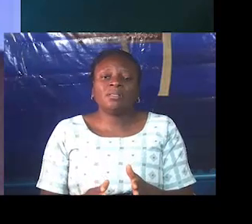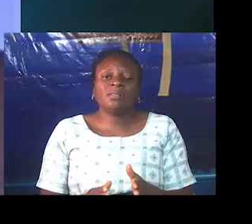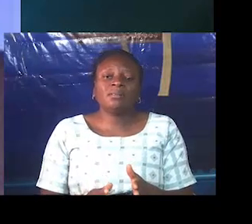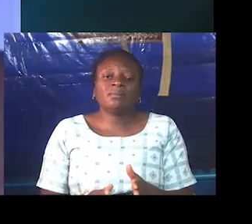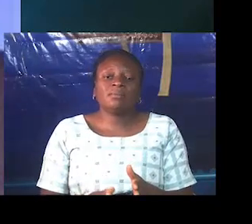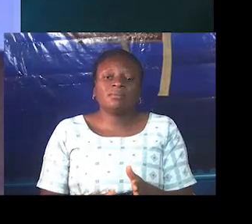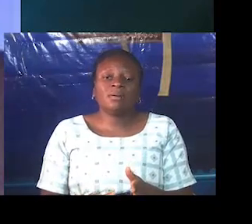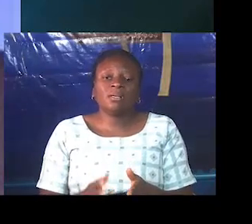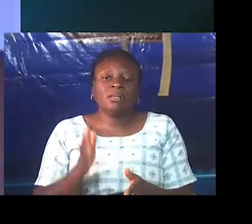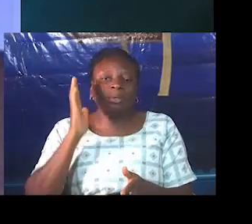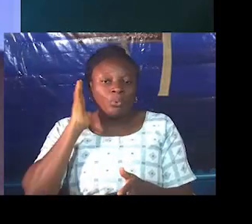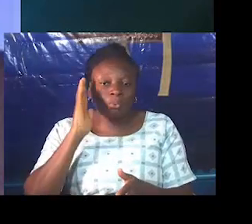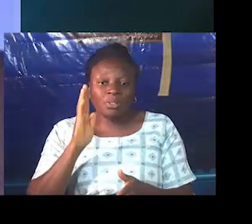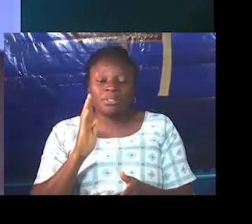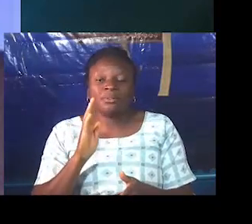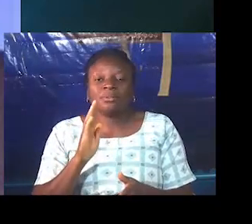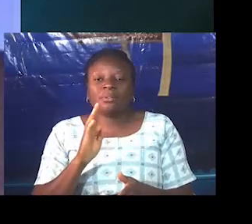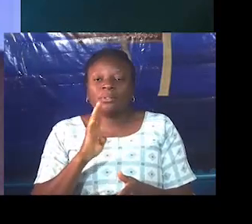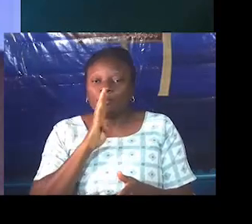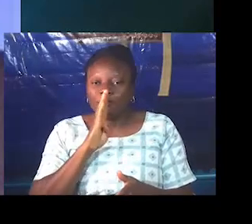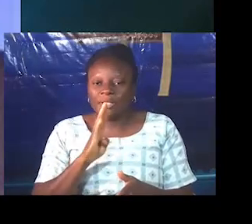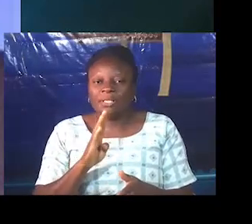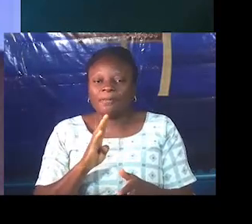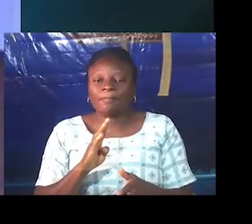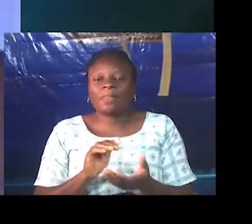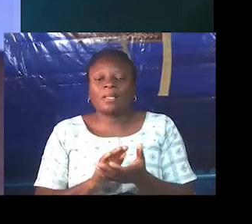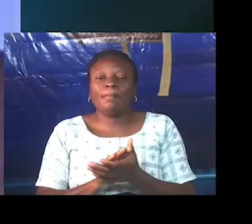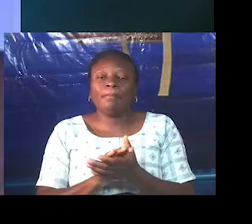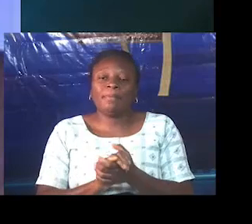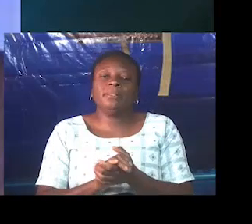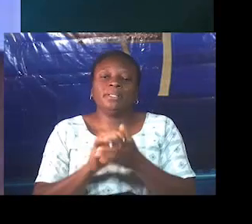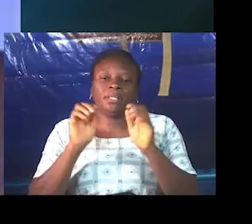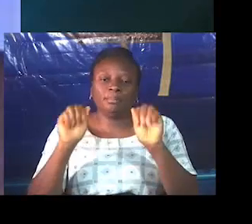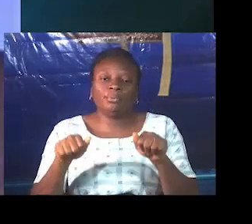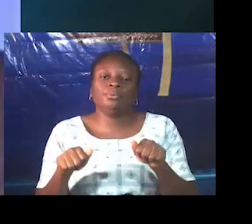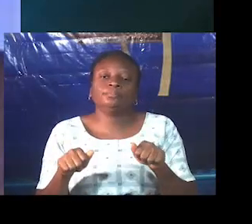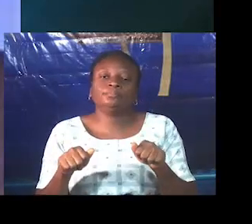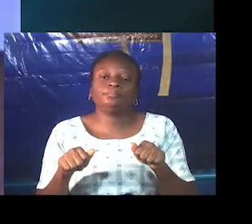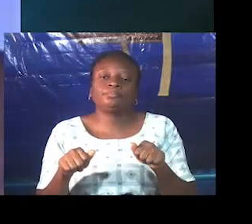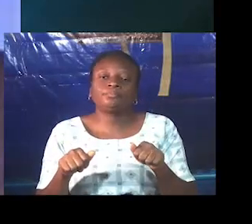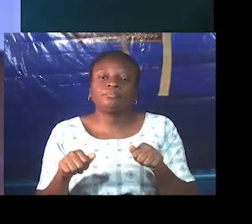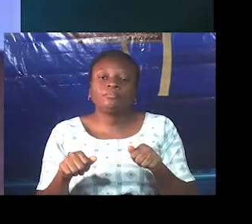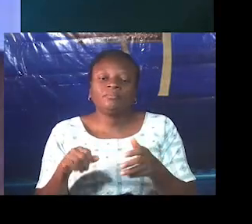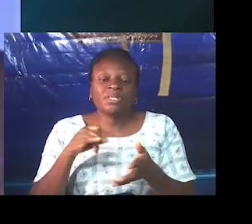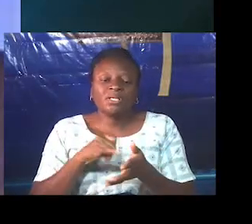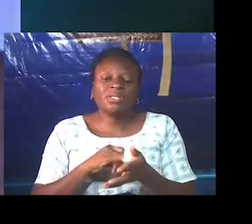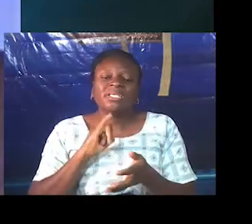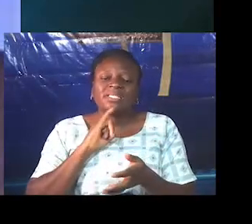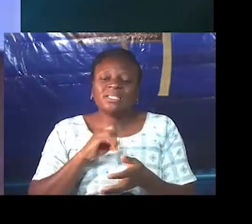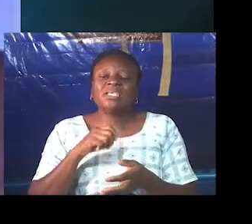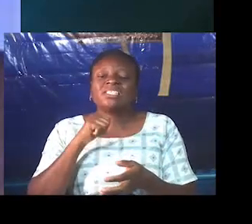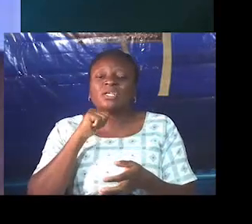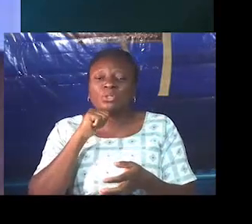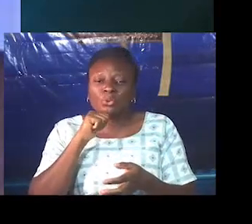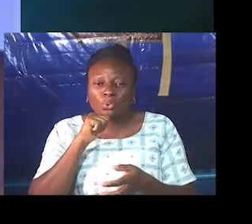days he dealt to the children of Israel is unequal yoke. He gives it as a clear